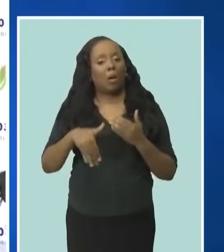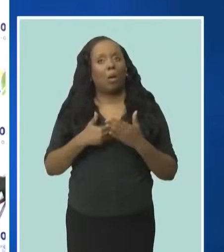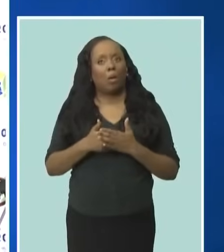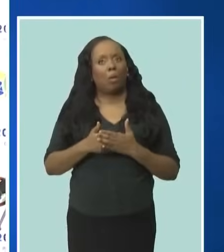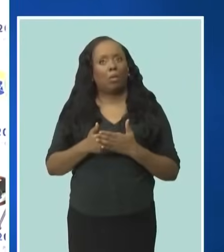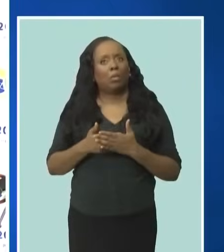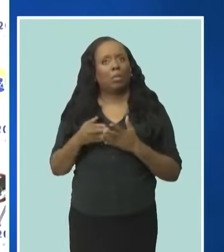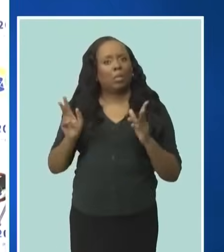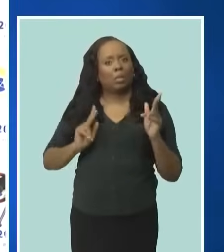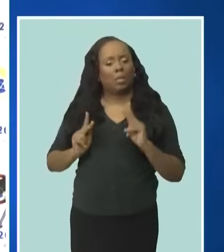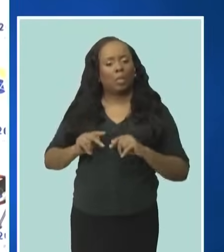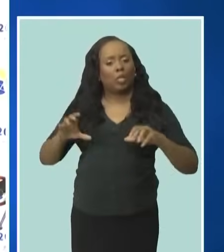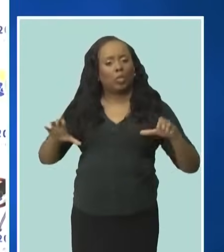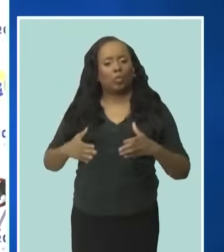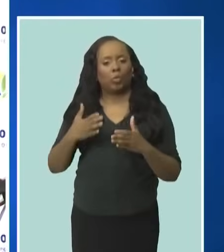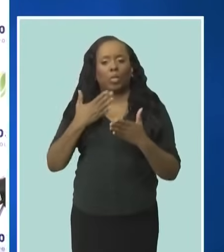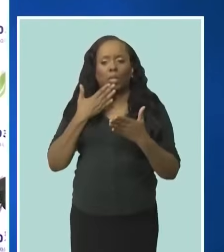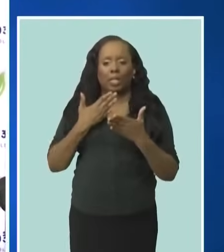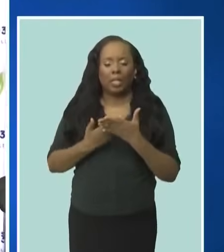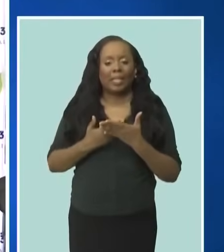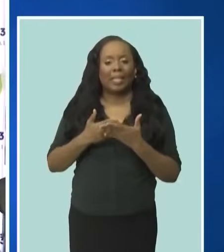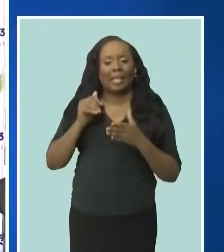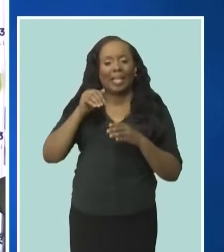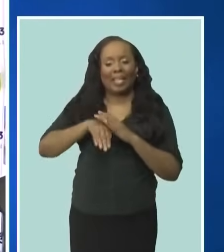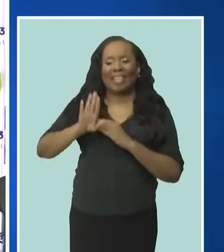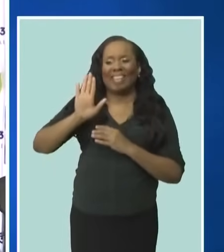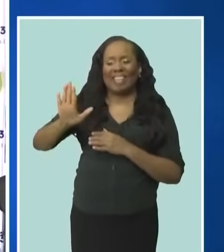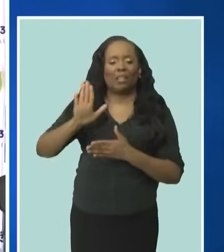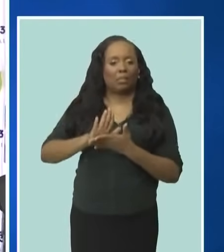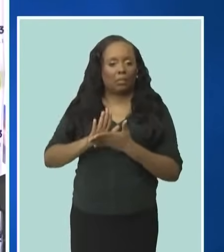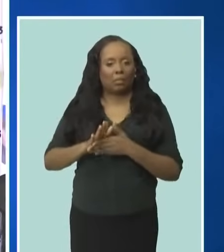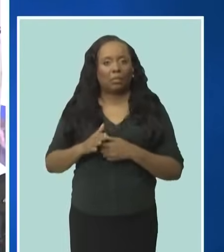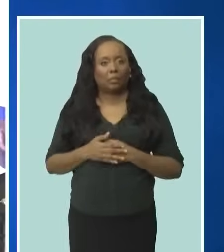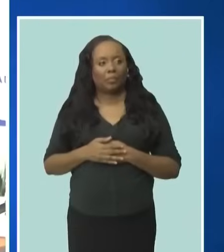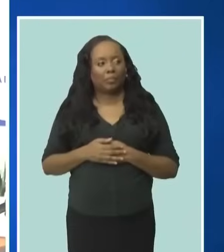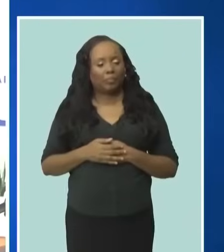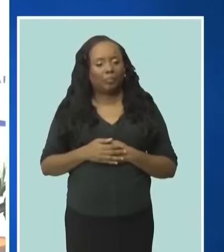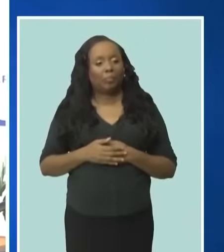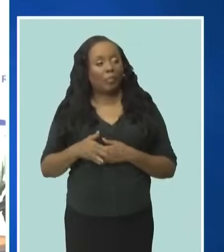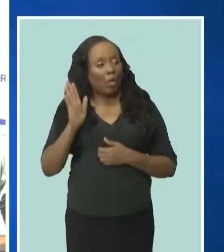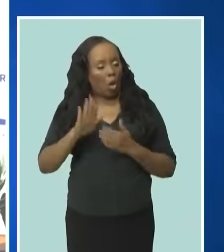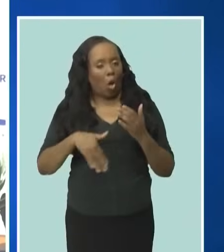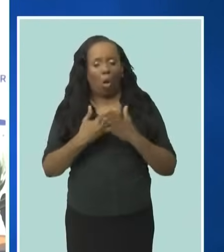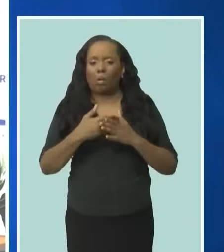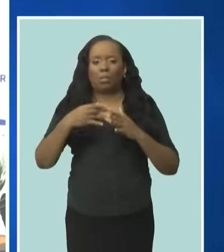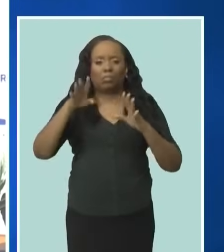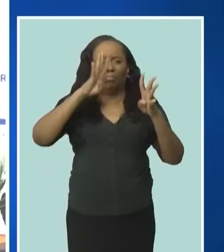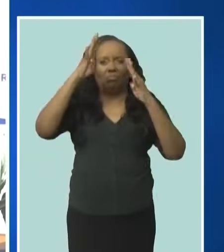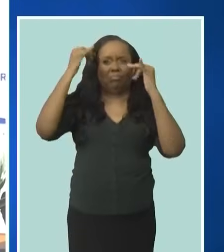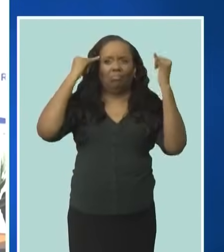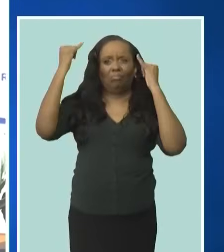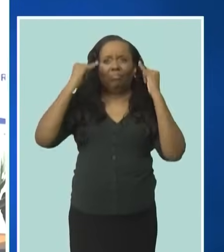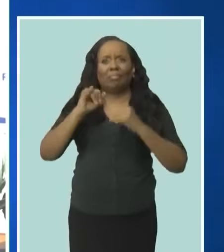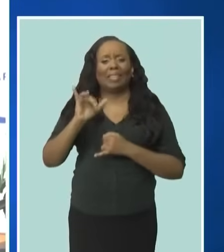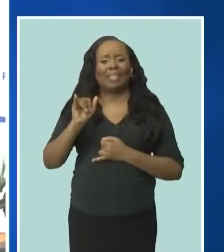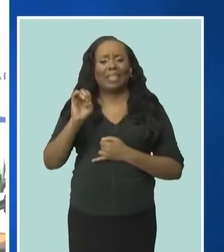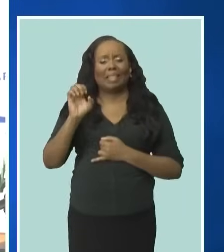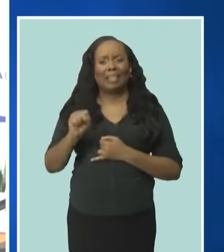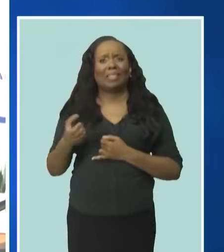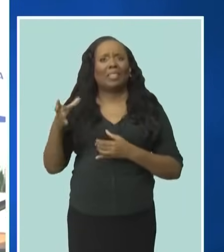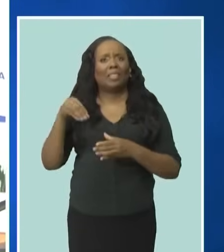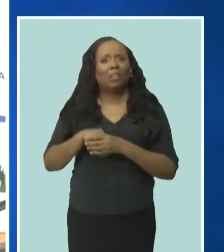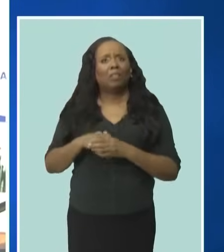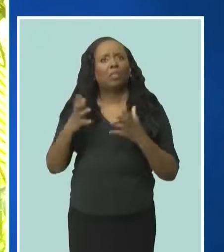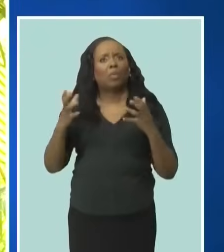Senator Cummings said Barbados is among the leaders in the renewable energy transition initiatives and called for a deeper involvement from young